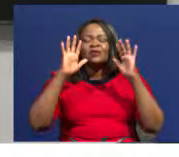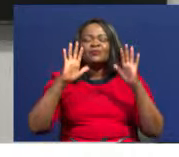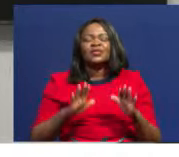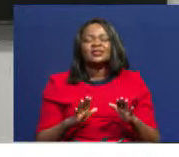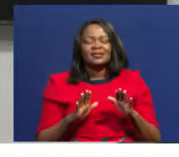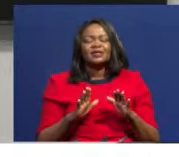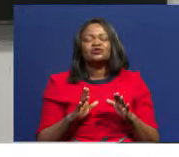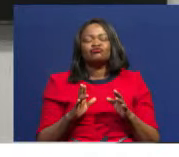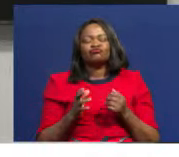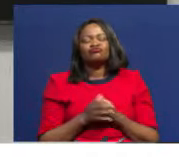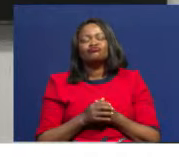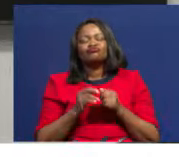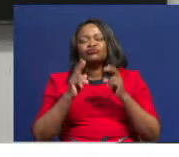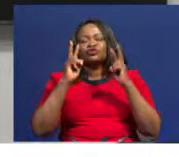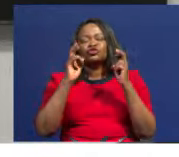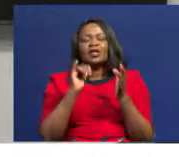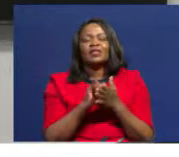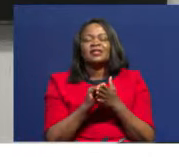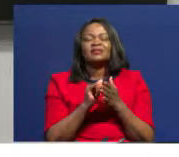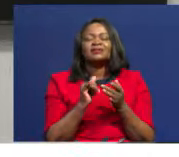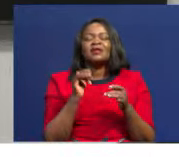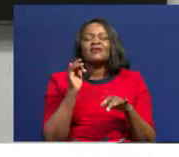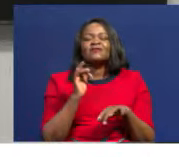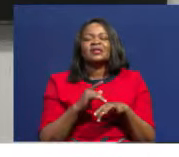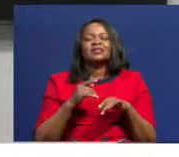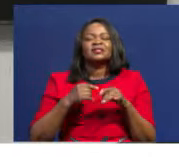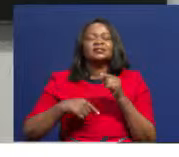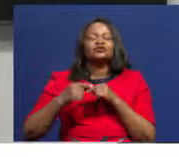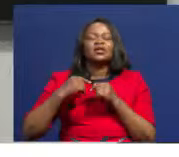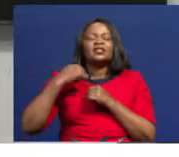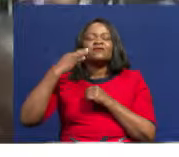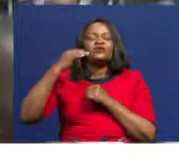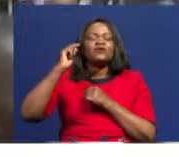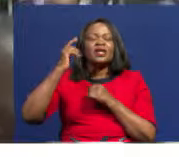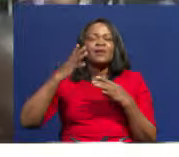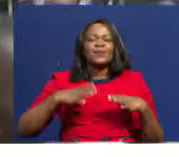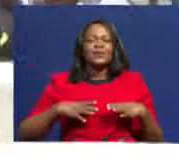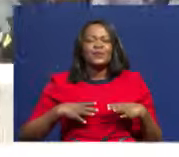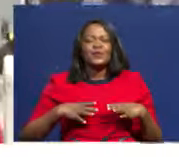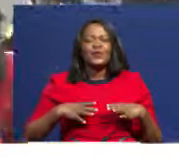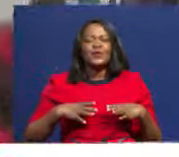issues that affect their generation and the future of Kenya.